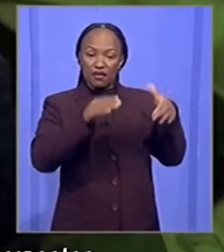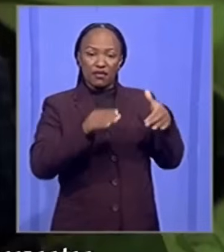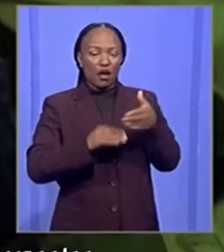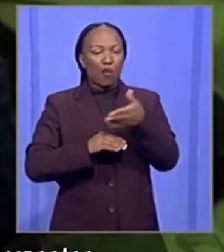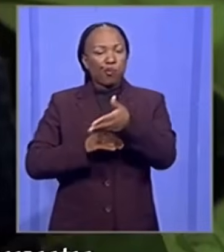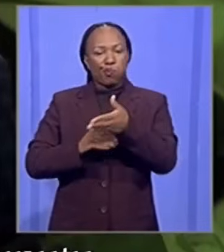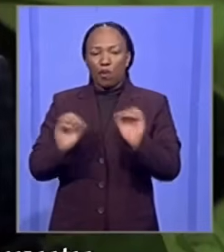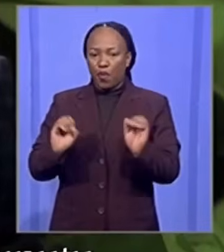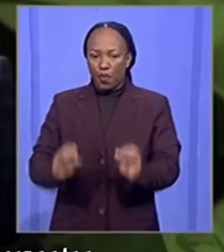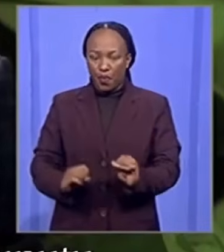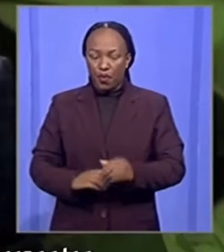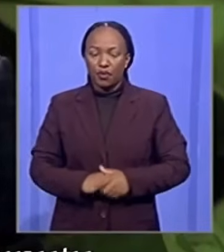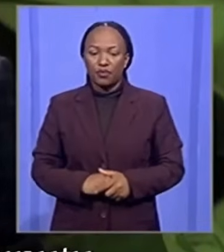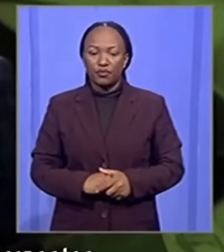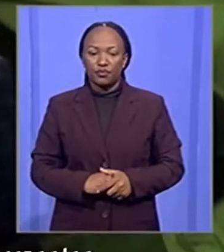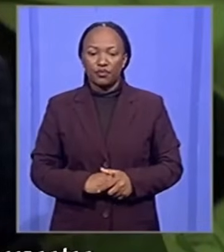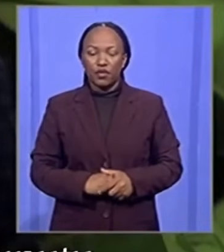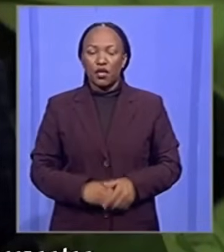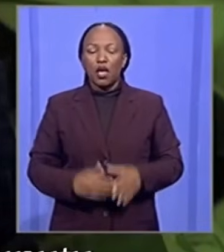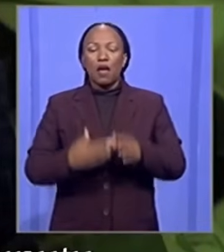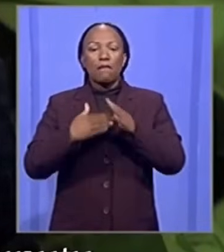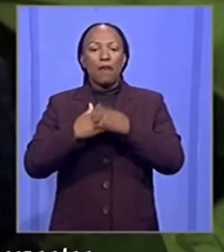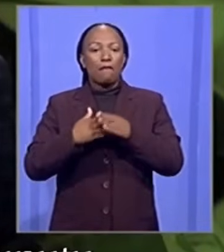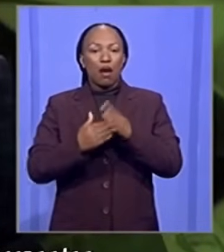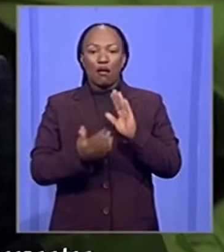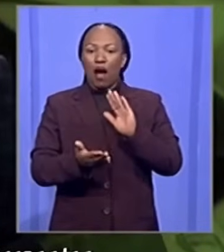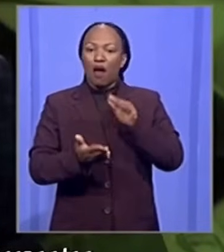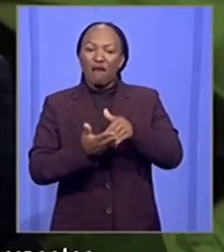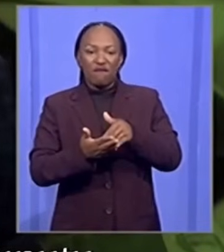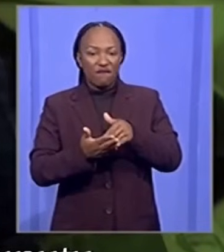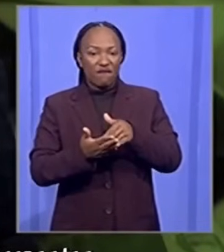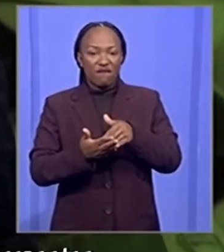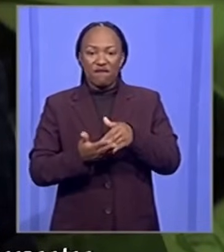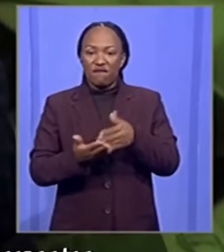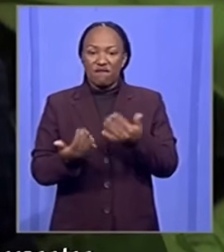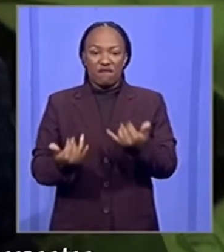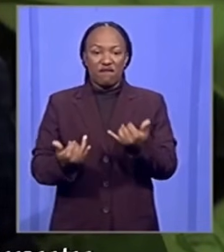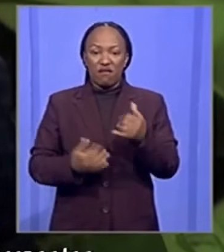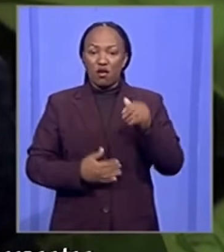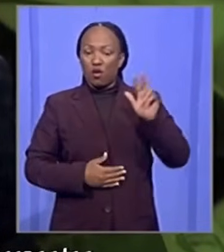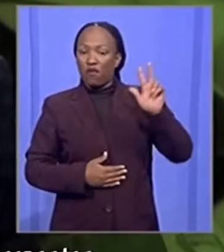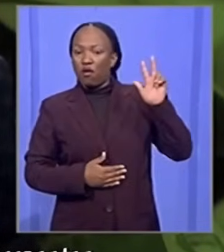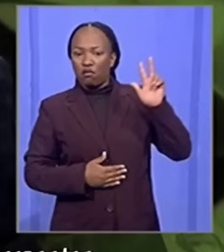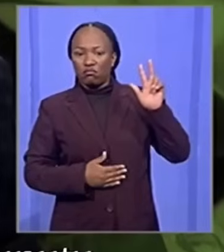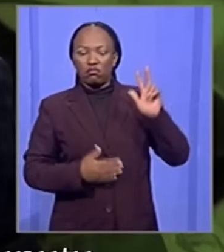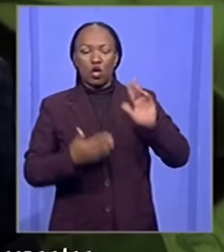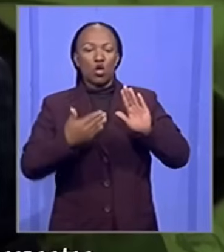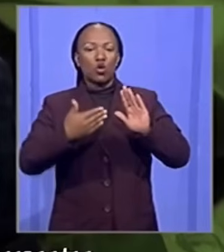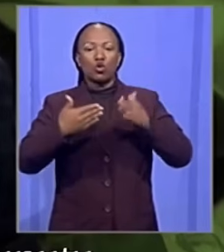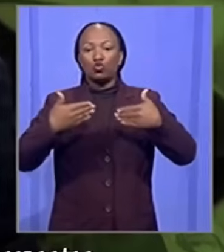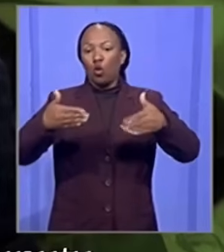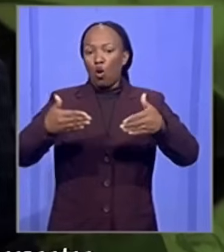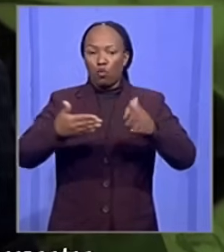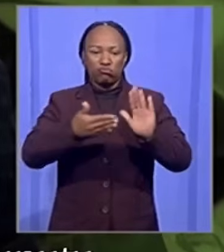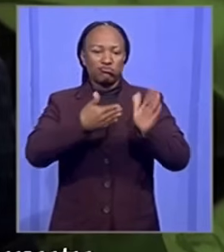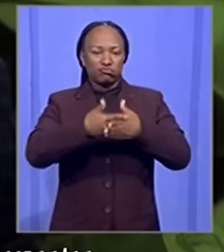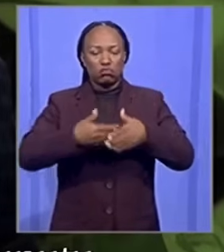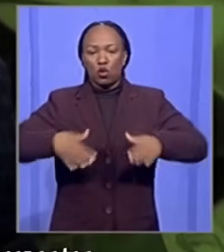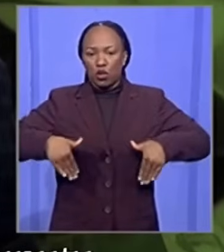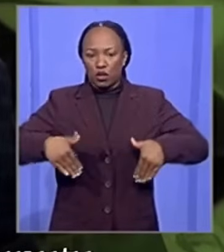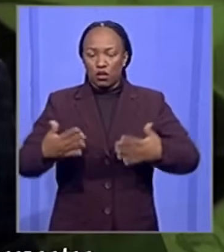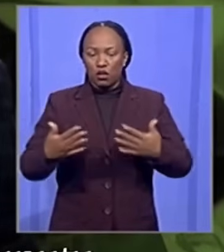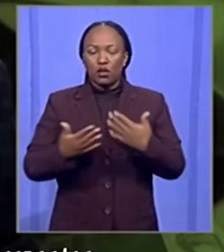members who have not arrived for swearing in, the door is not closed. So at a date determined again, it